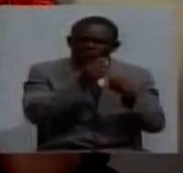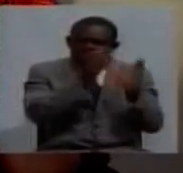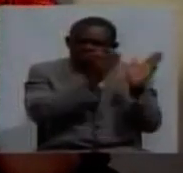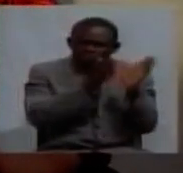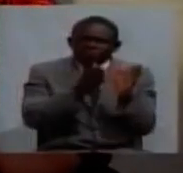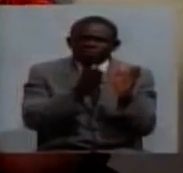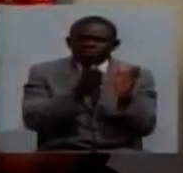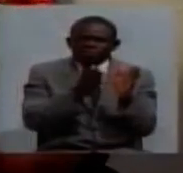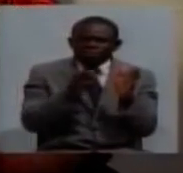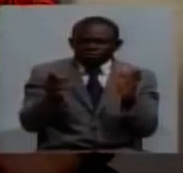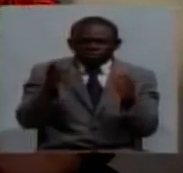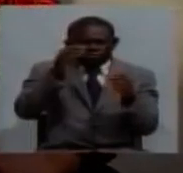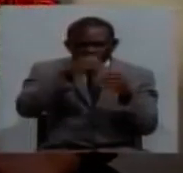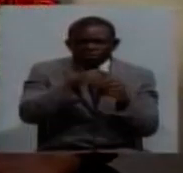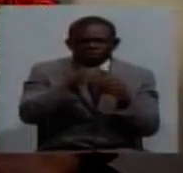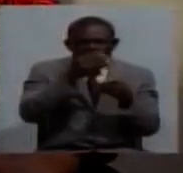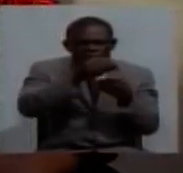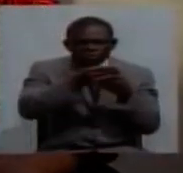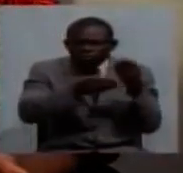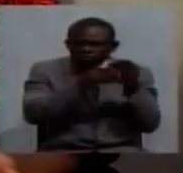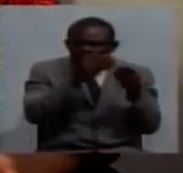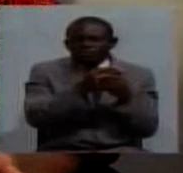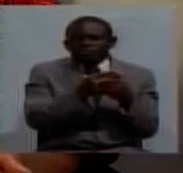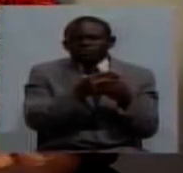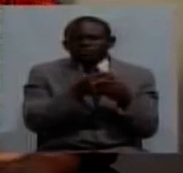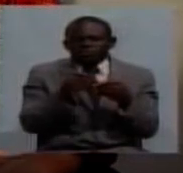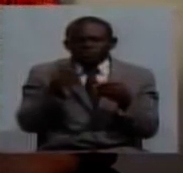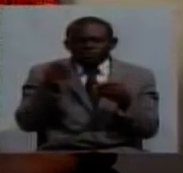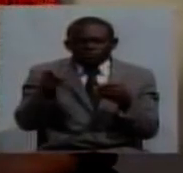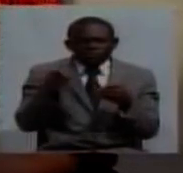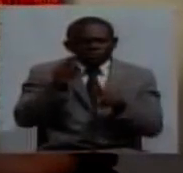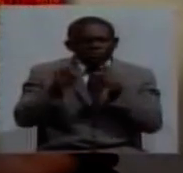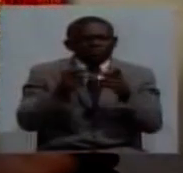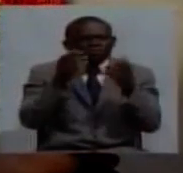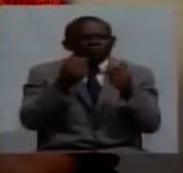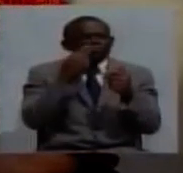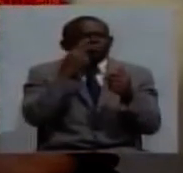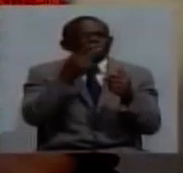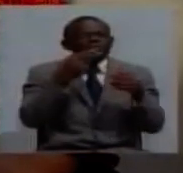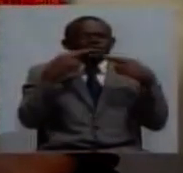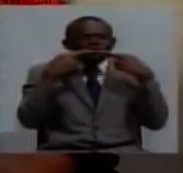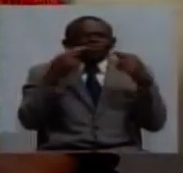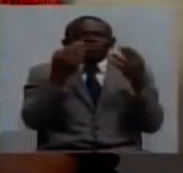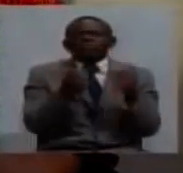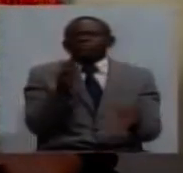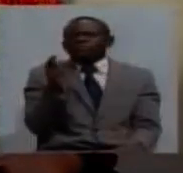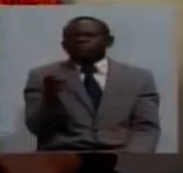know that for us, we are saying, if this is going to succeed, even when we do come up with an implementation plan, either